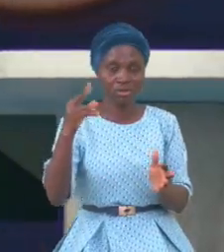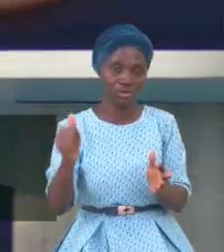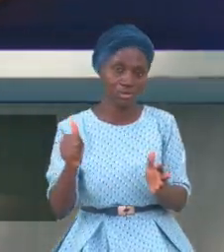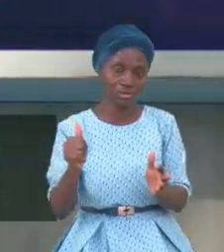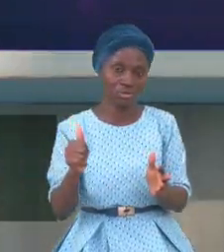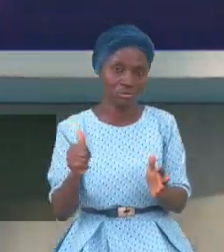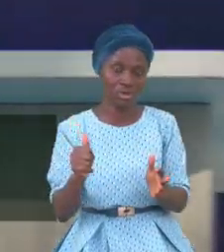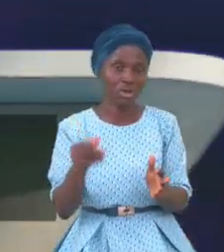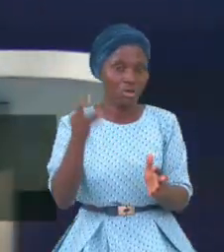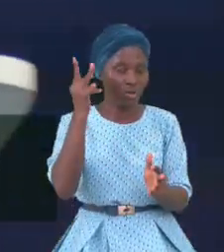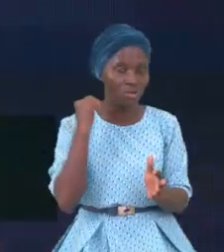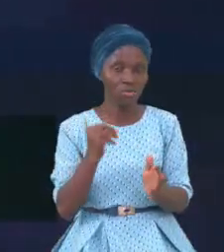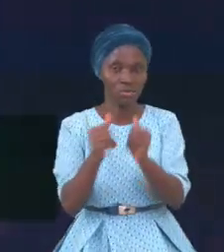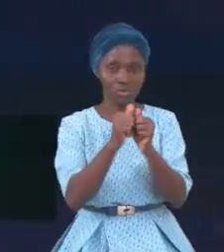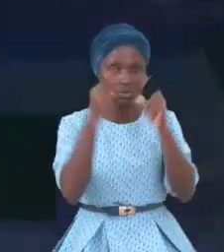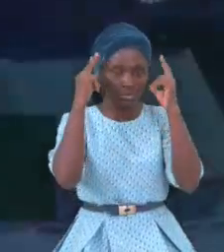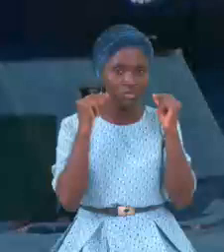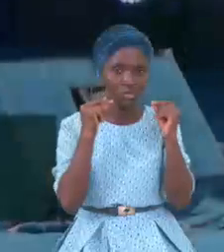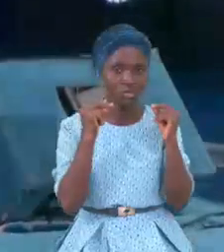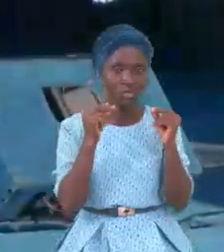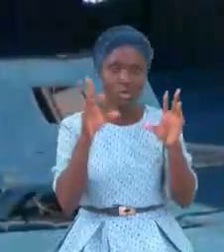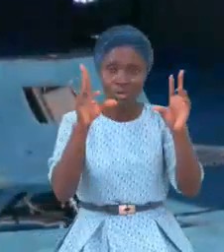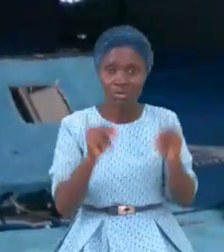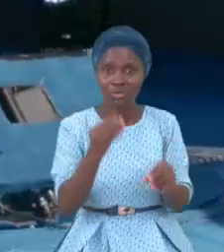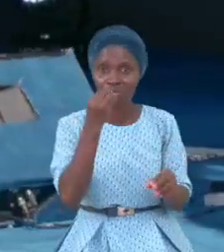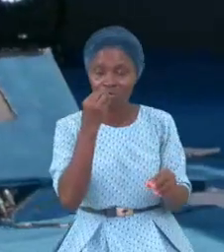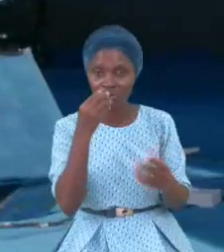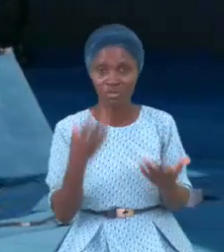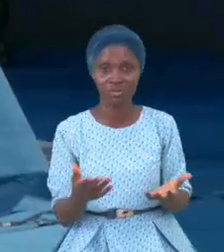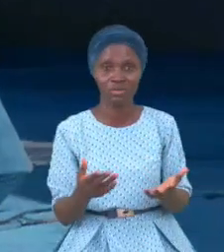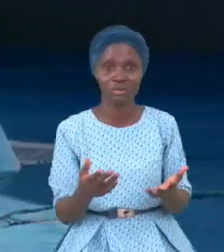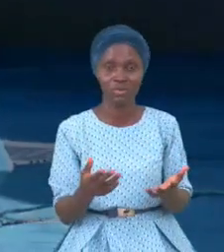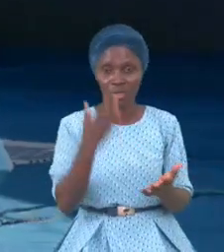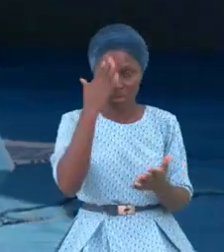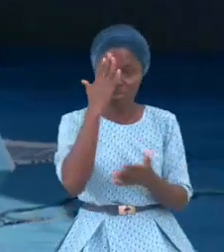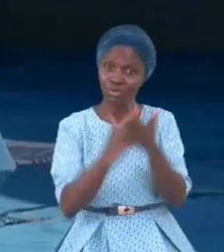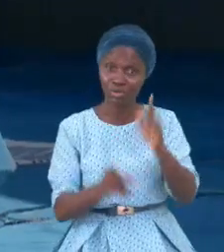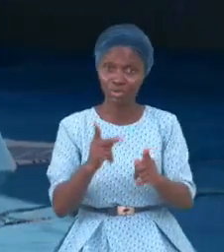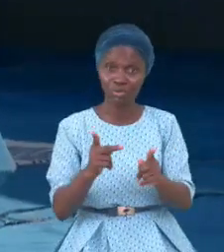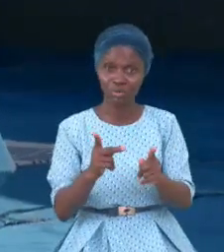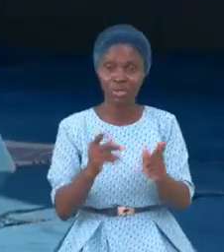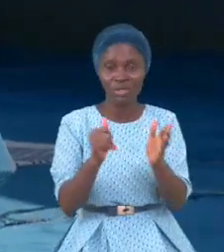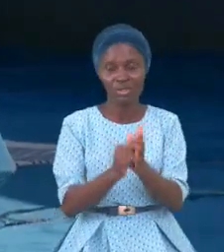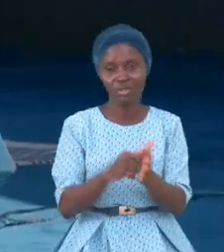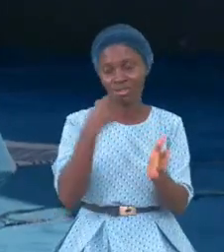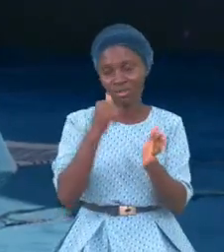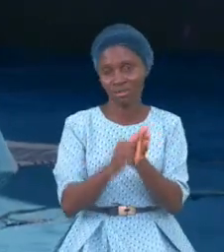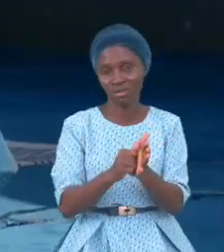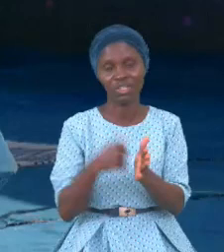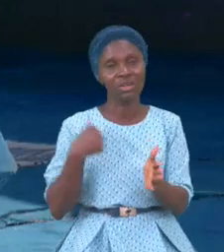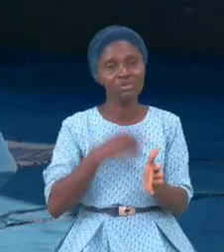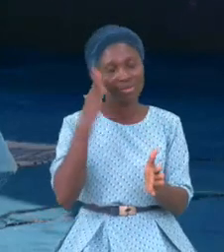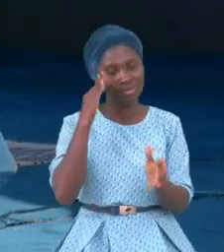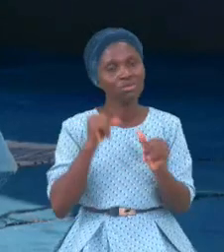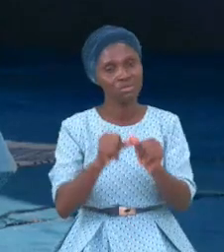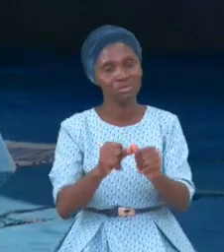that say, I keep on following, if we eat at the right time, drink at the right time, sleep at the